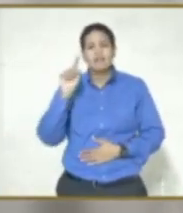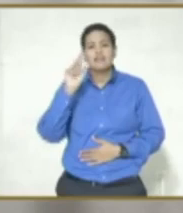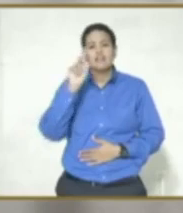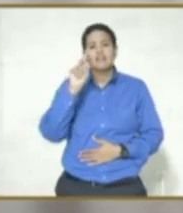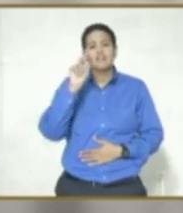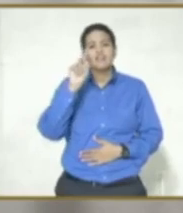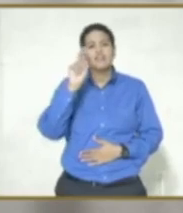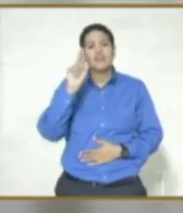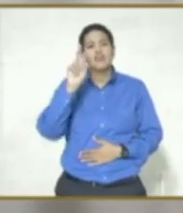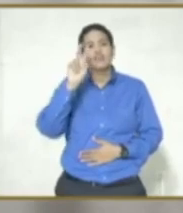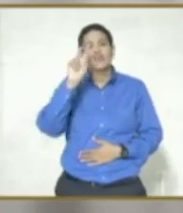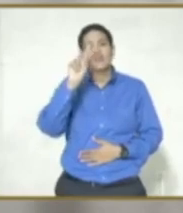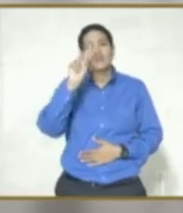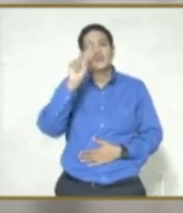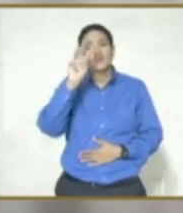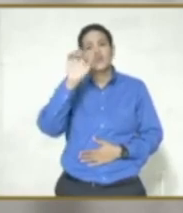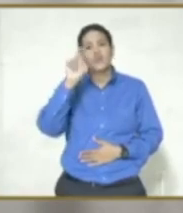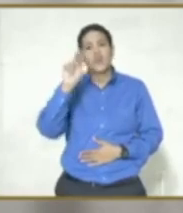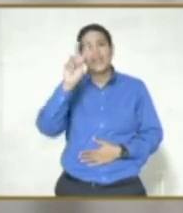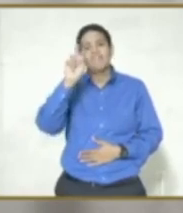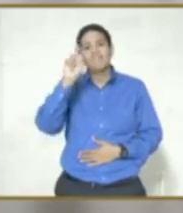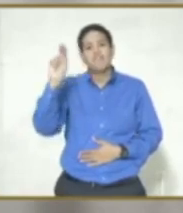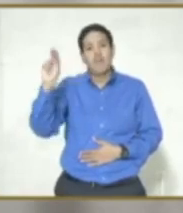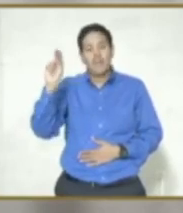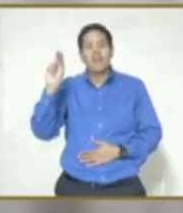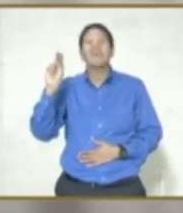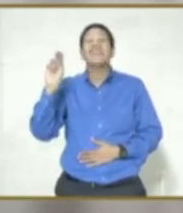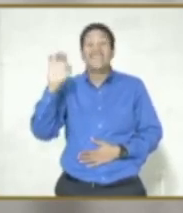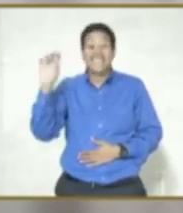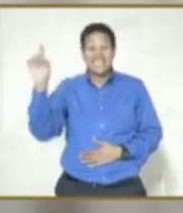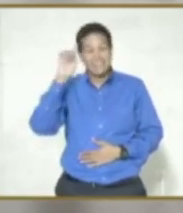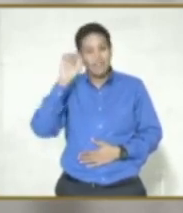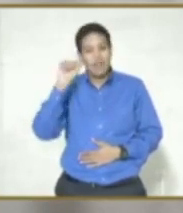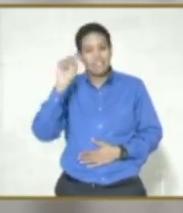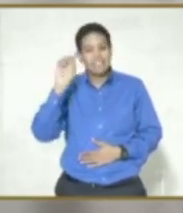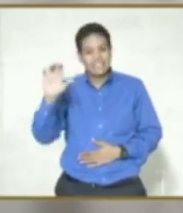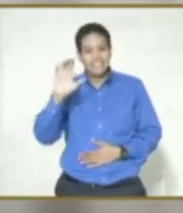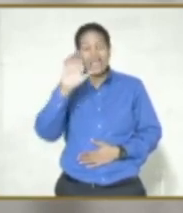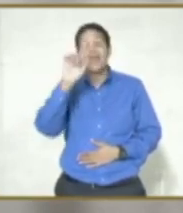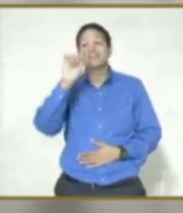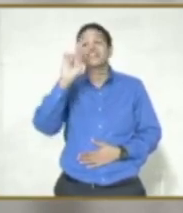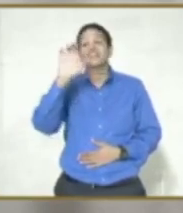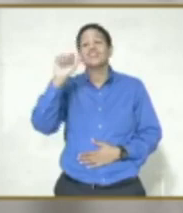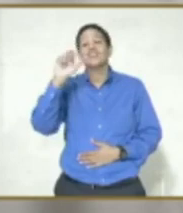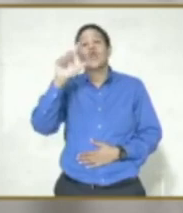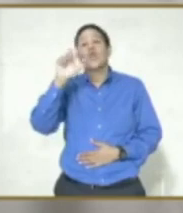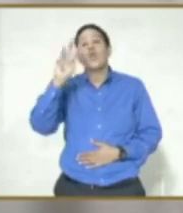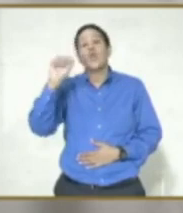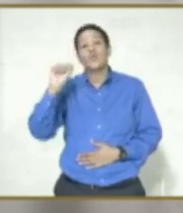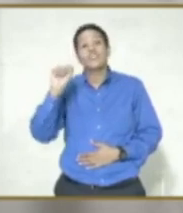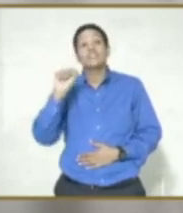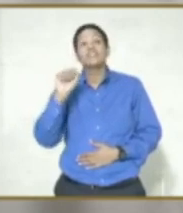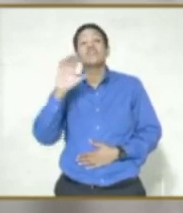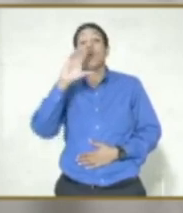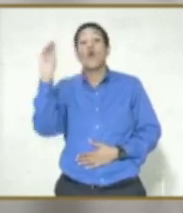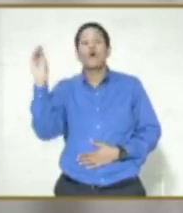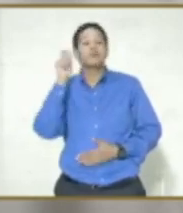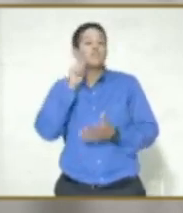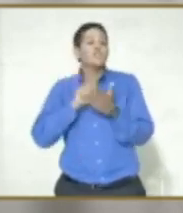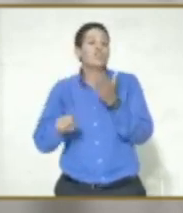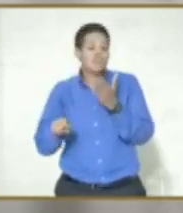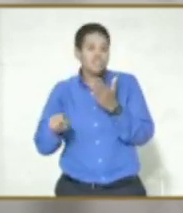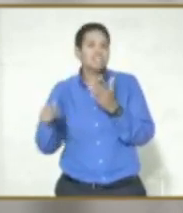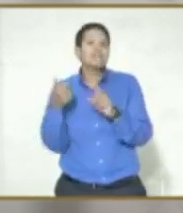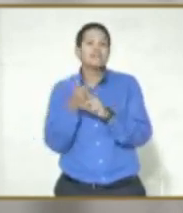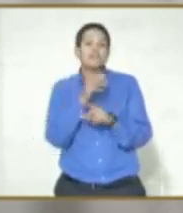Dwayne Vernon, the Executive Director of the SDC, followed by Ms. Trika Lewis, the Corporate Secretary of the Board of Supervision. Dr.